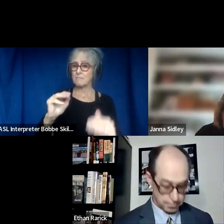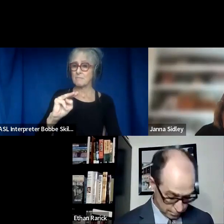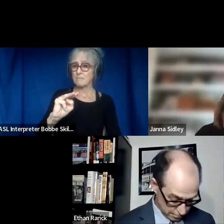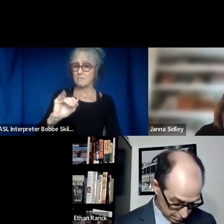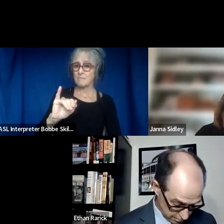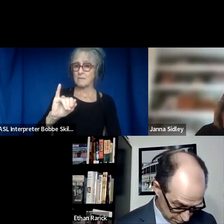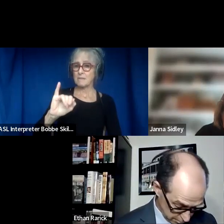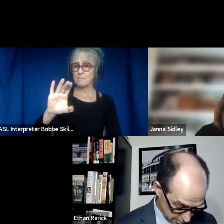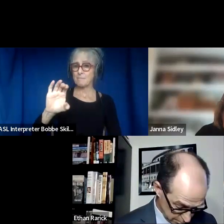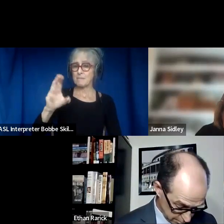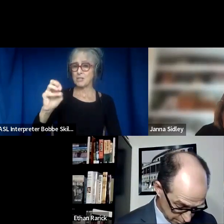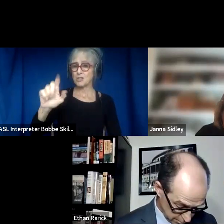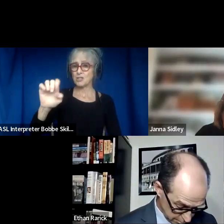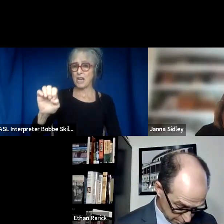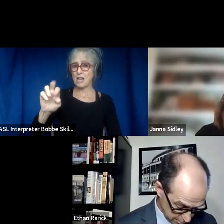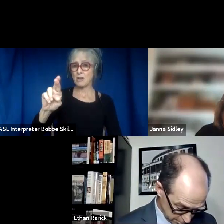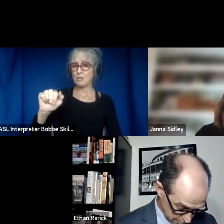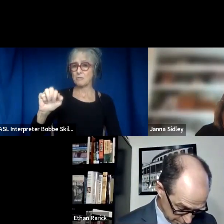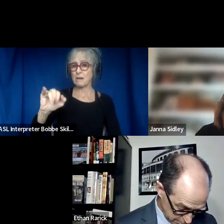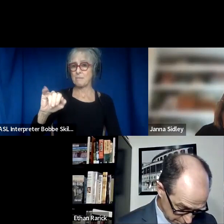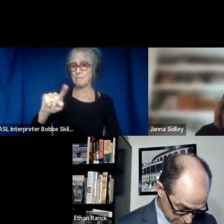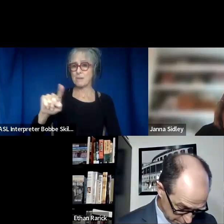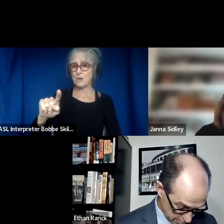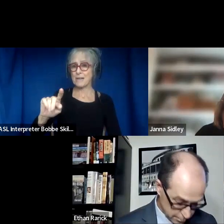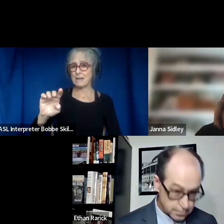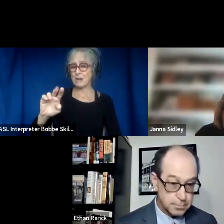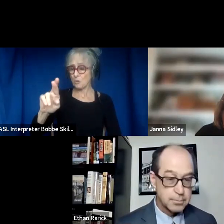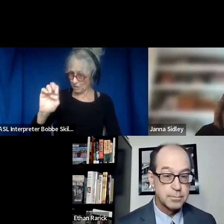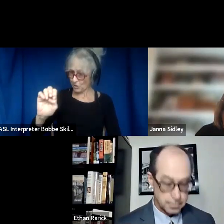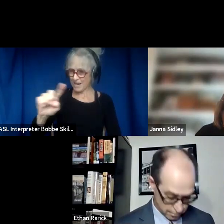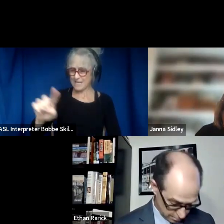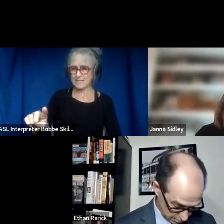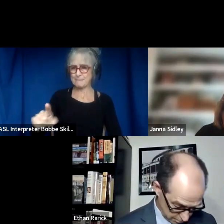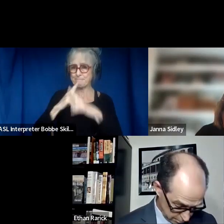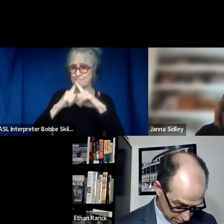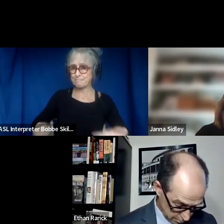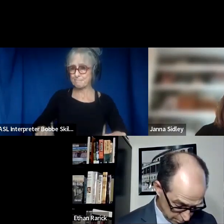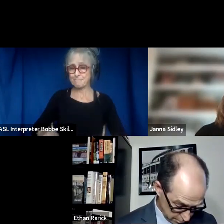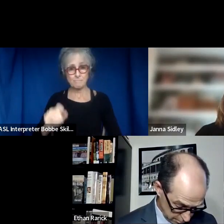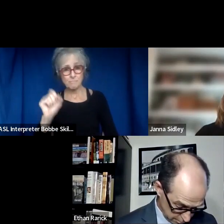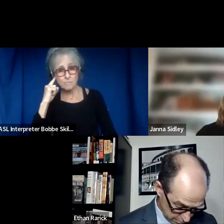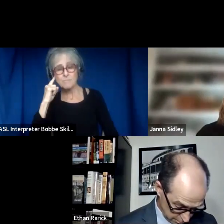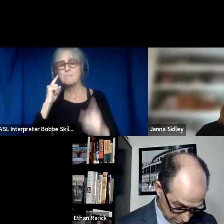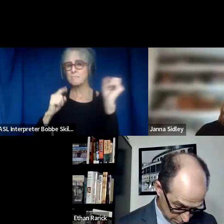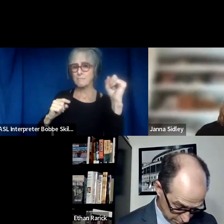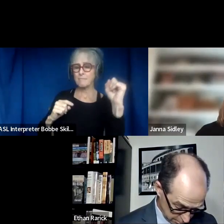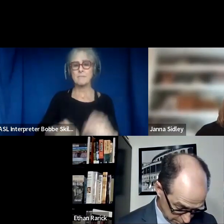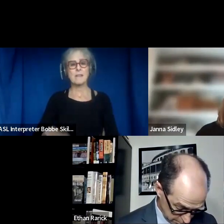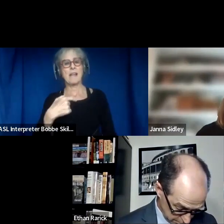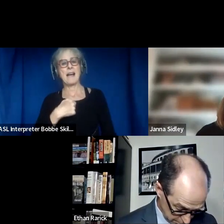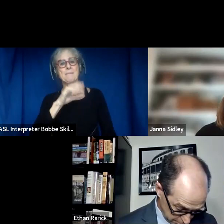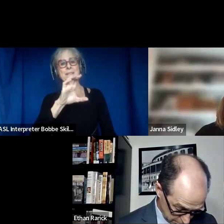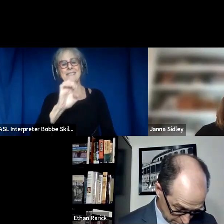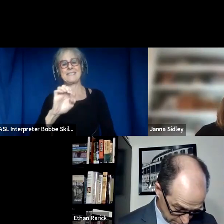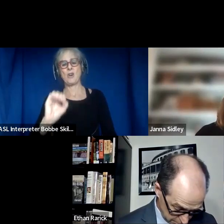have the ability to mute yourself. Yes. Hi, can you hear me? Yes. Okay. Hi, thank you. I'm Michelle Ramirez. I'm the CEO